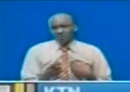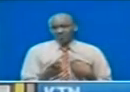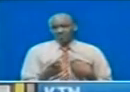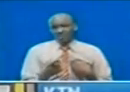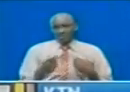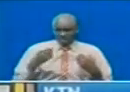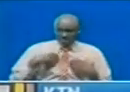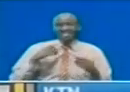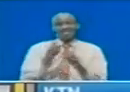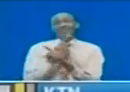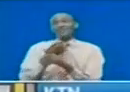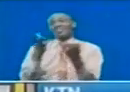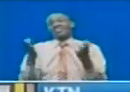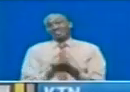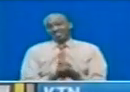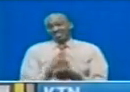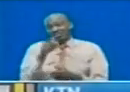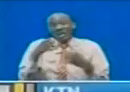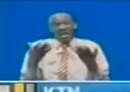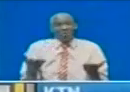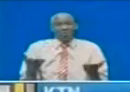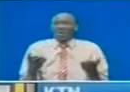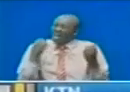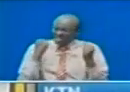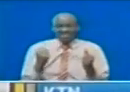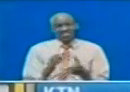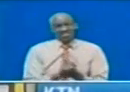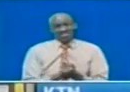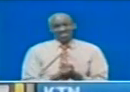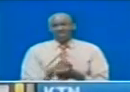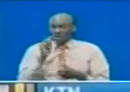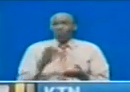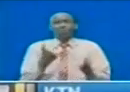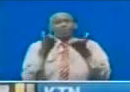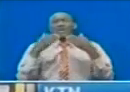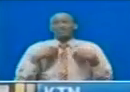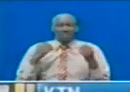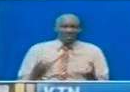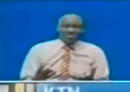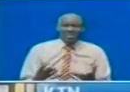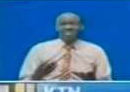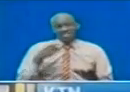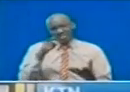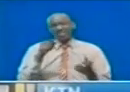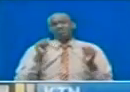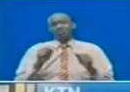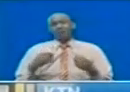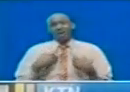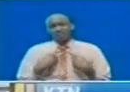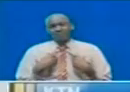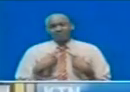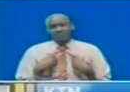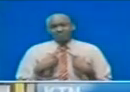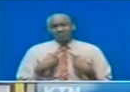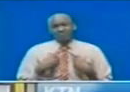at amenities, staff morale, promotions, transfers when it is due, but that's